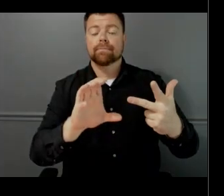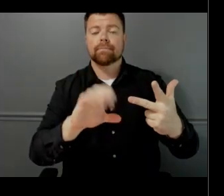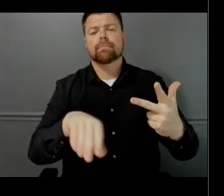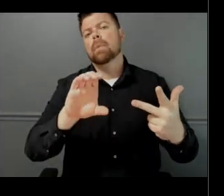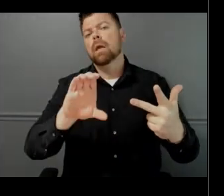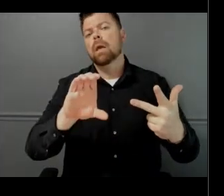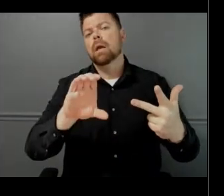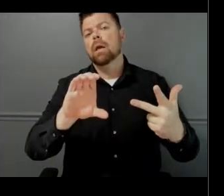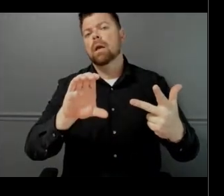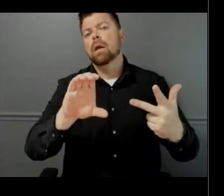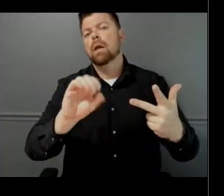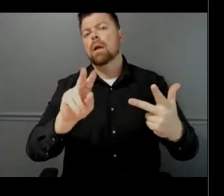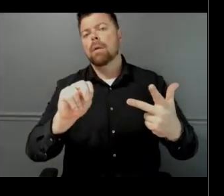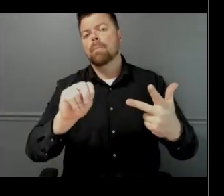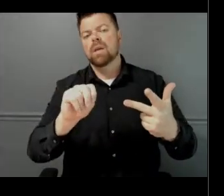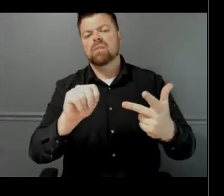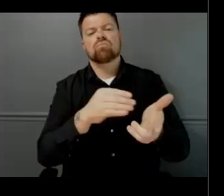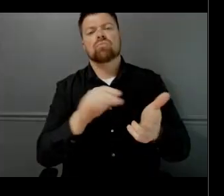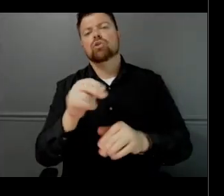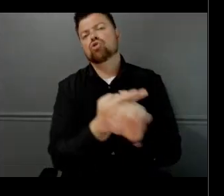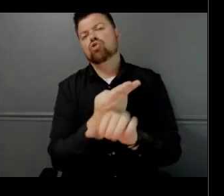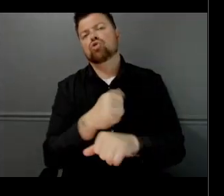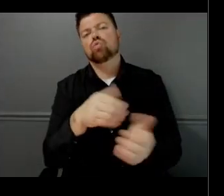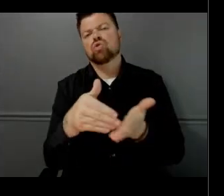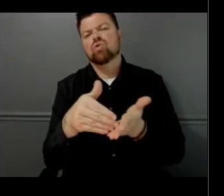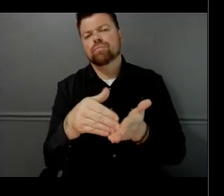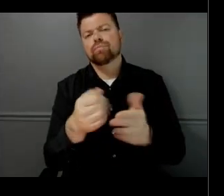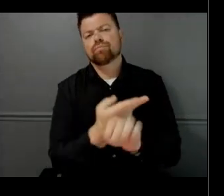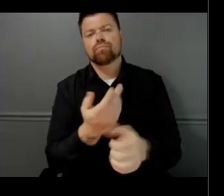And the third option, common use.